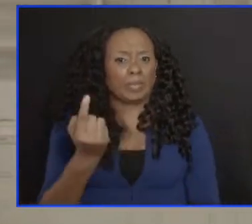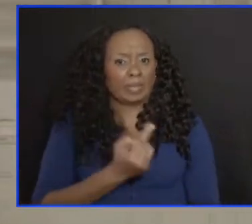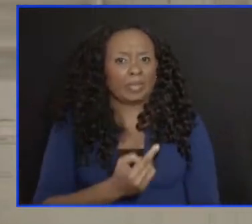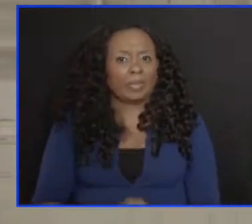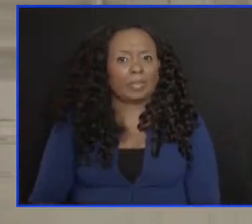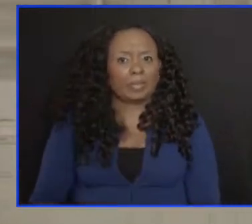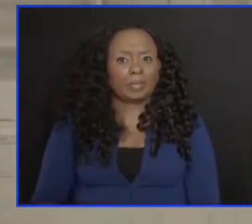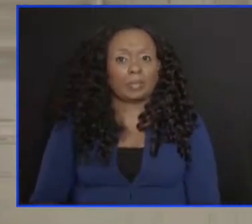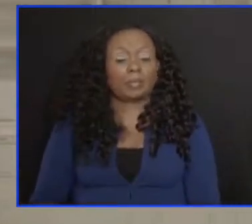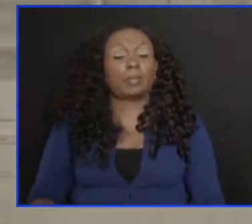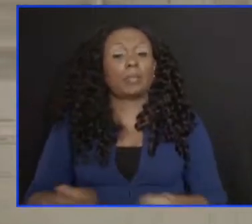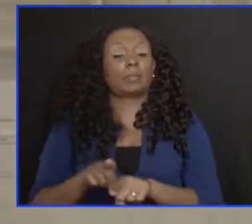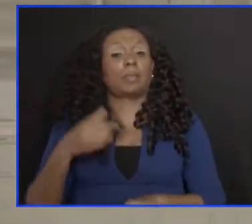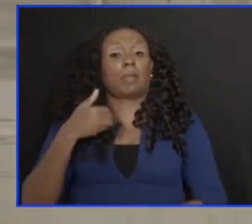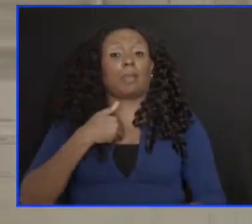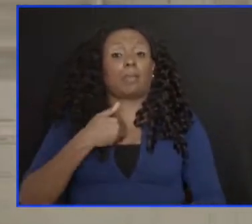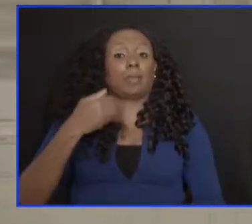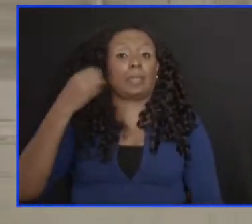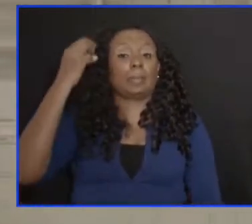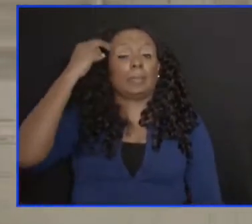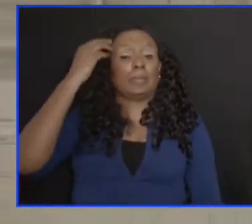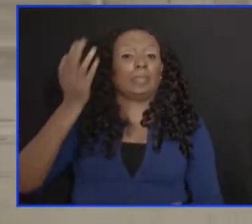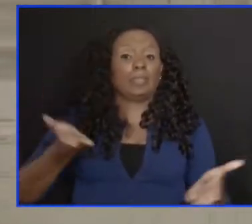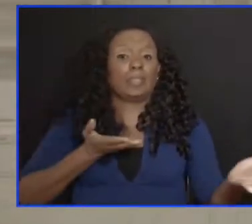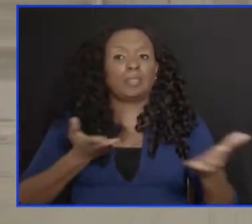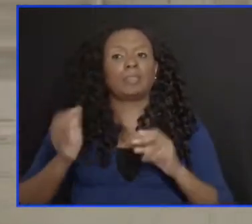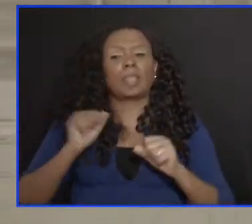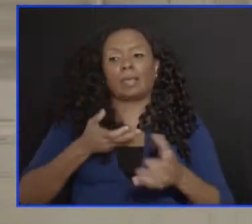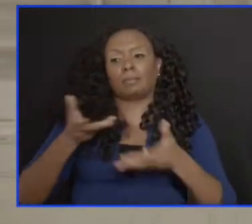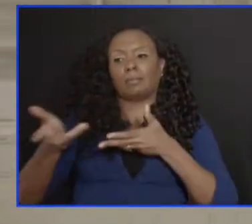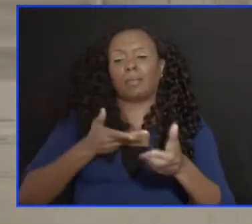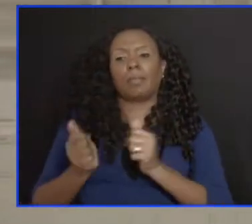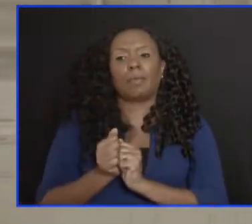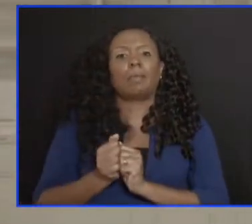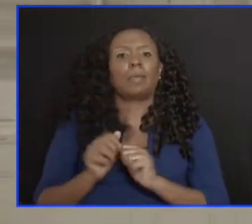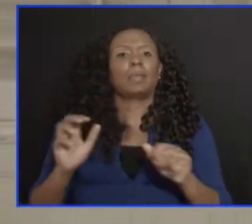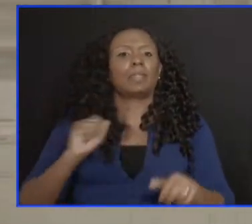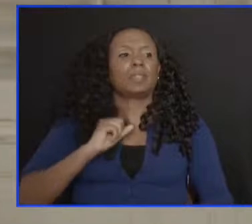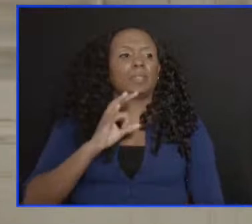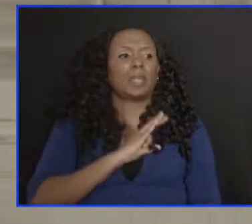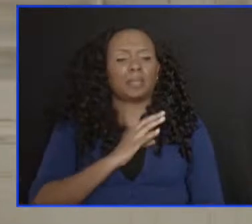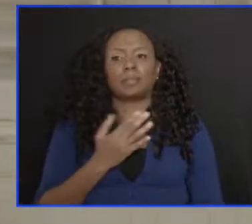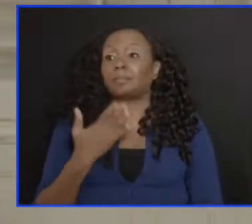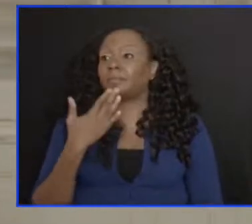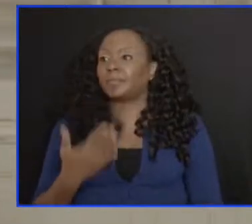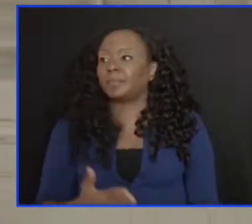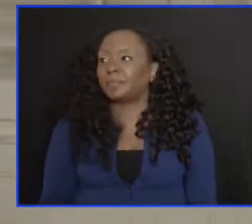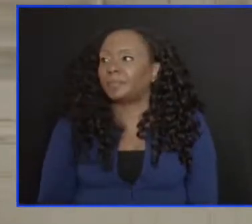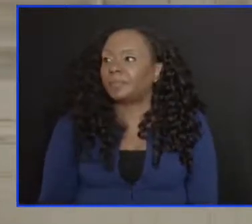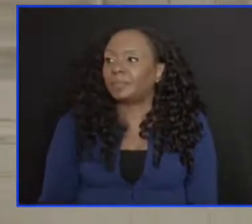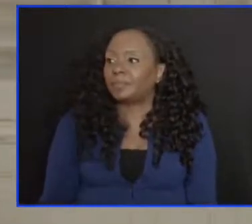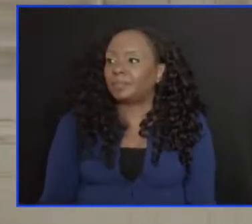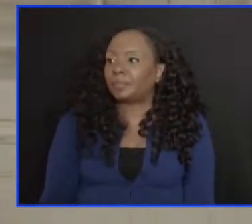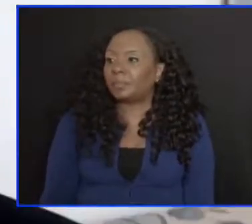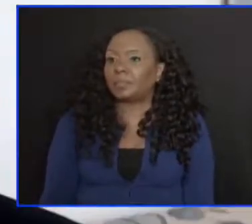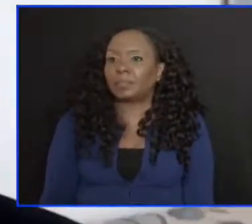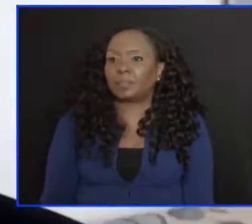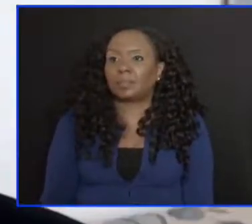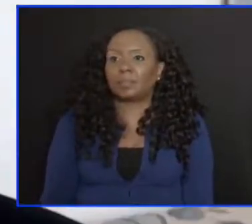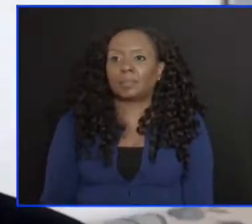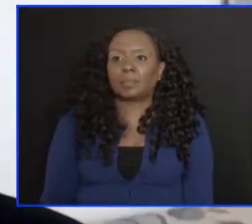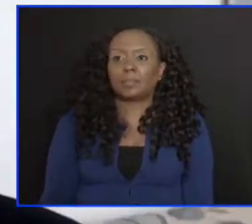the psychological services on the ground, which can talk to our staff if they're having any challenges. Thanks, Marlon. Thank